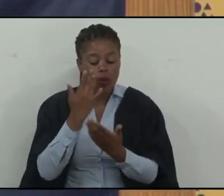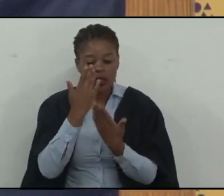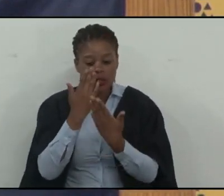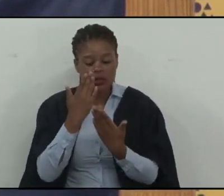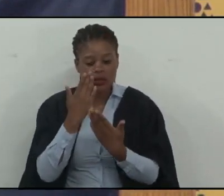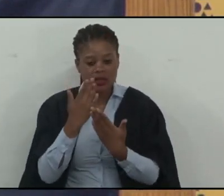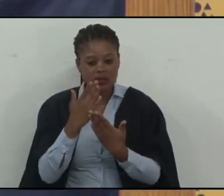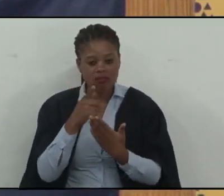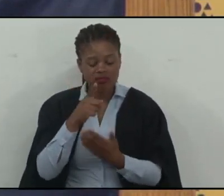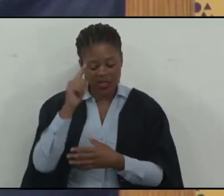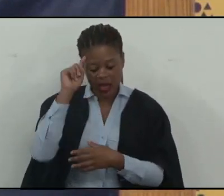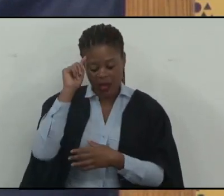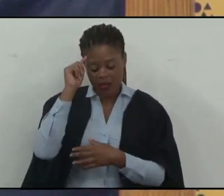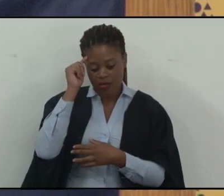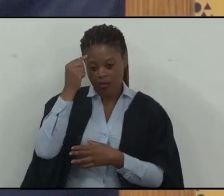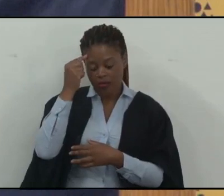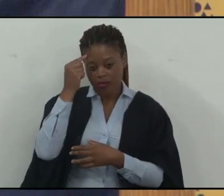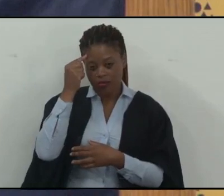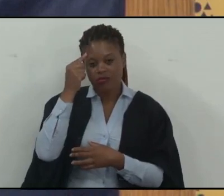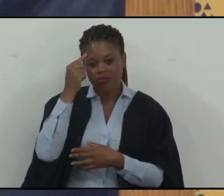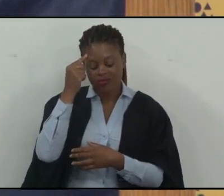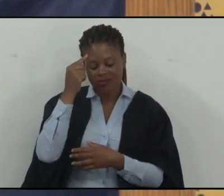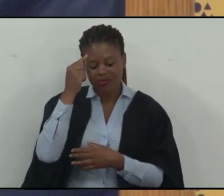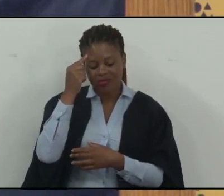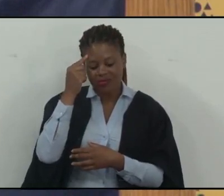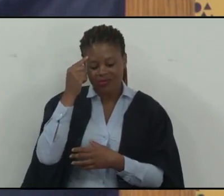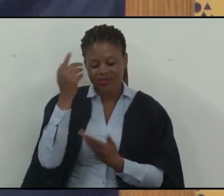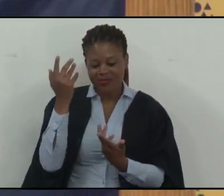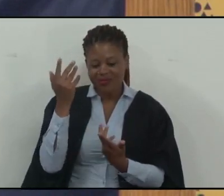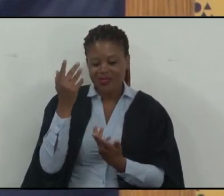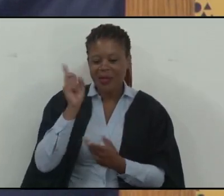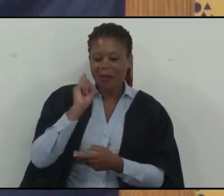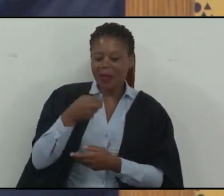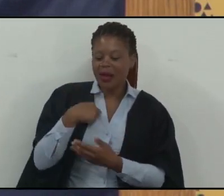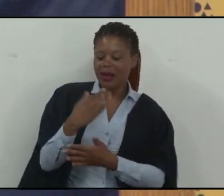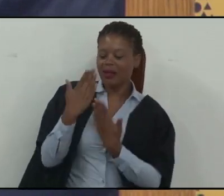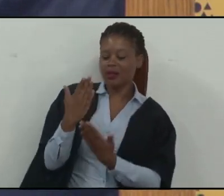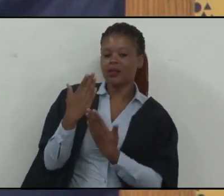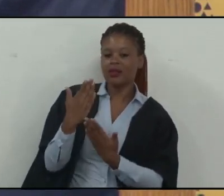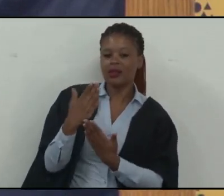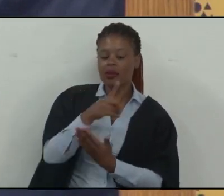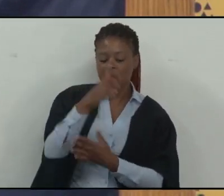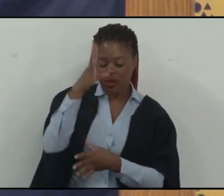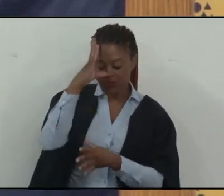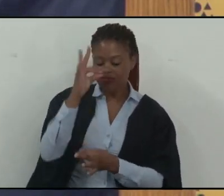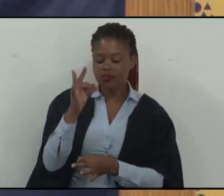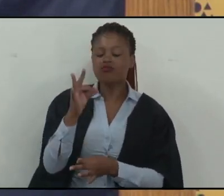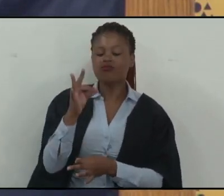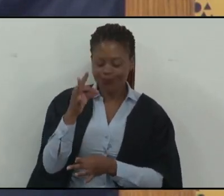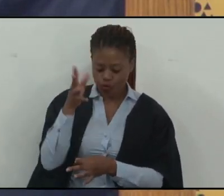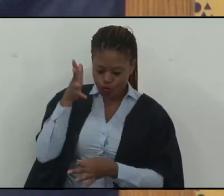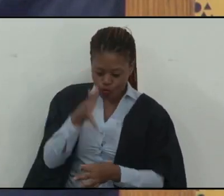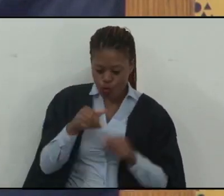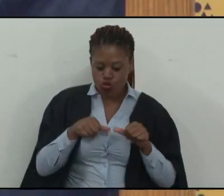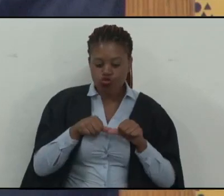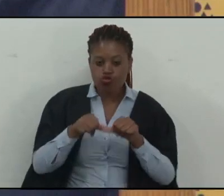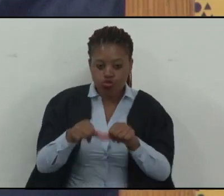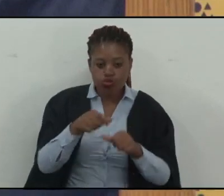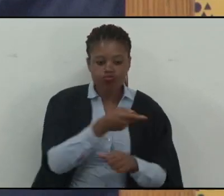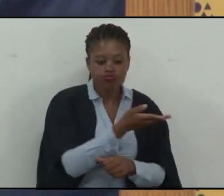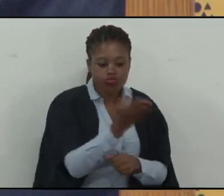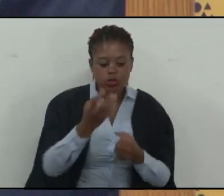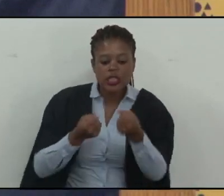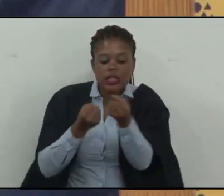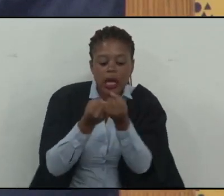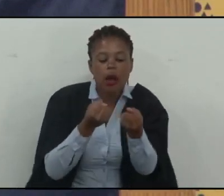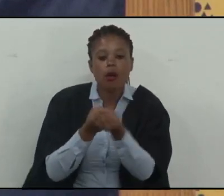you thought, do I have to? And you decided you would, and they supported you